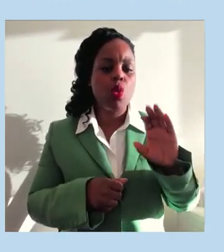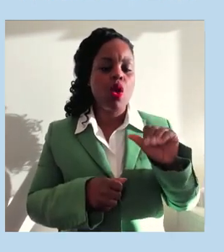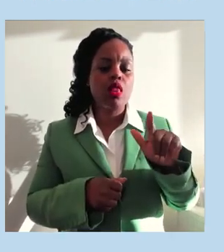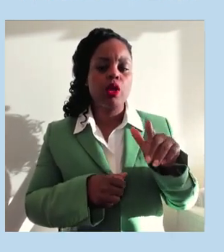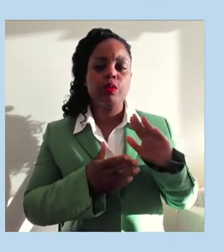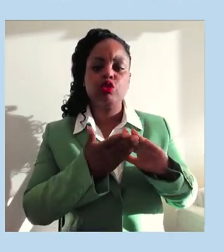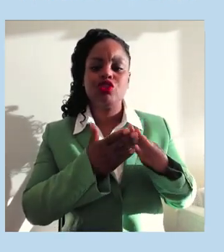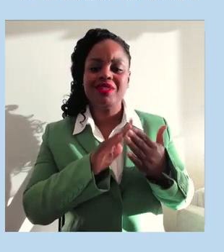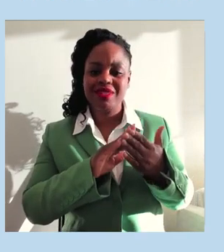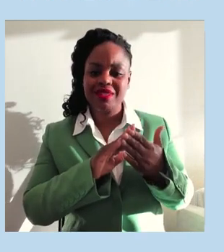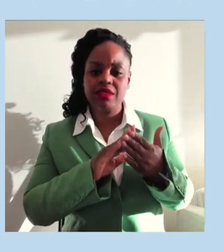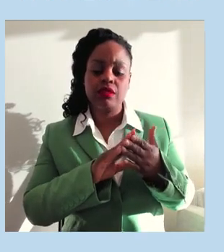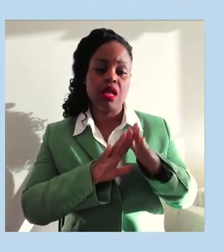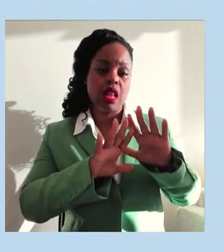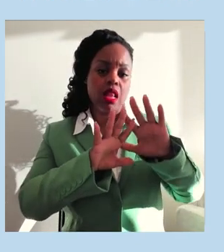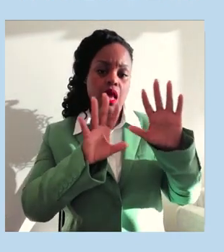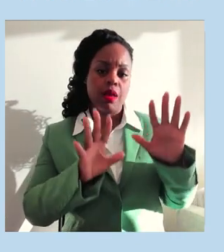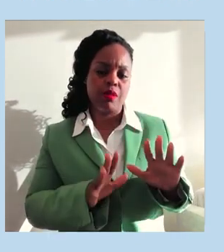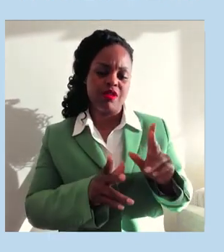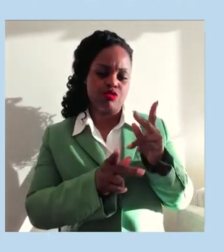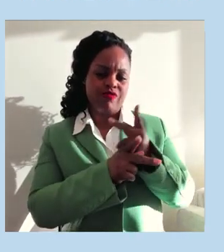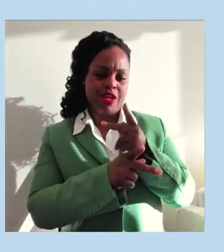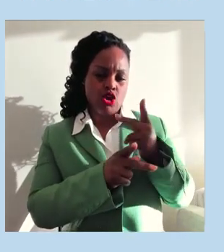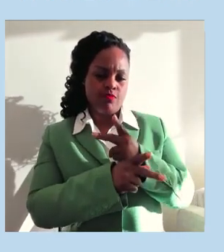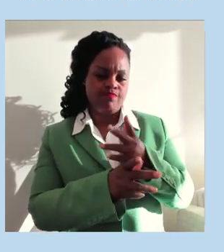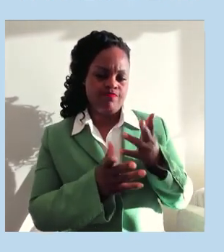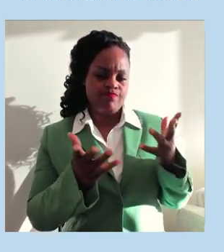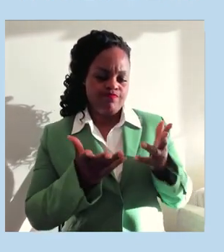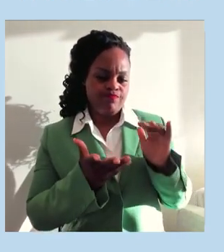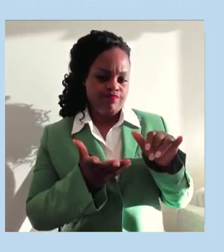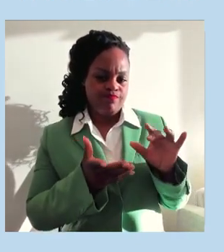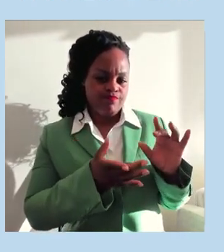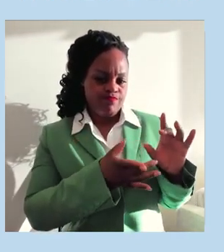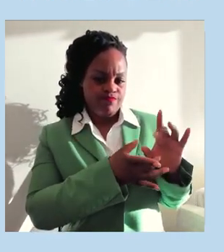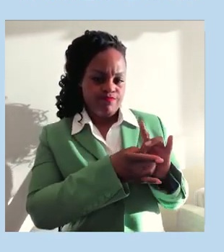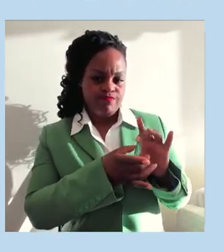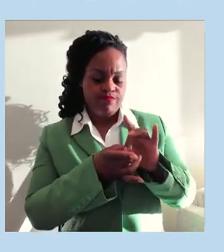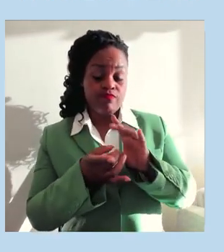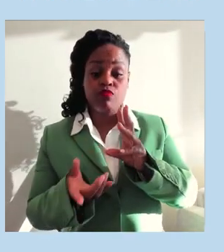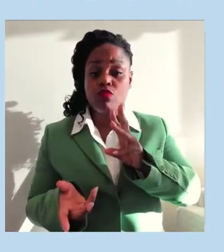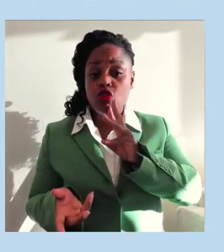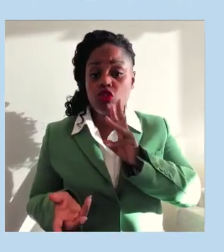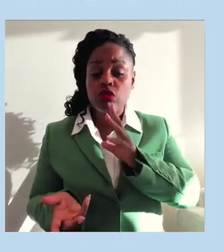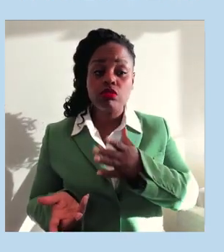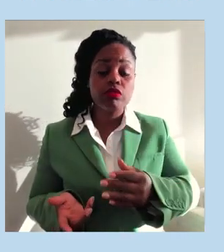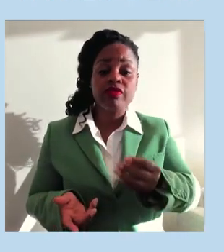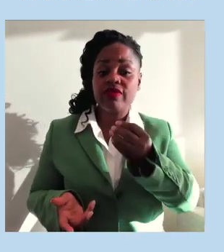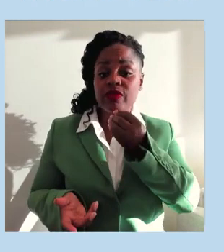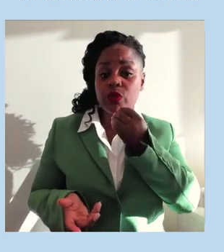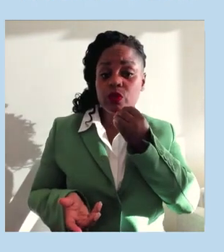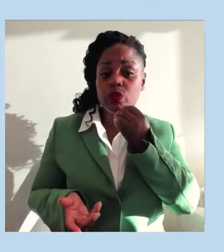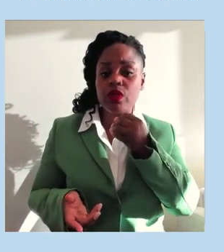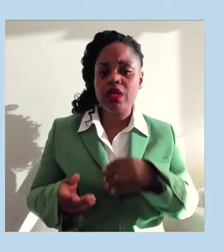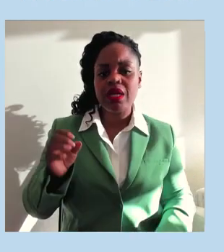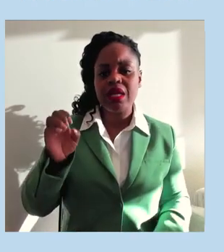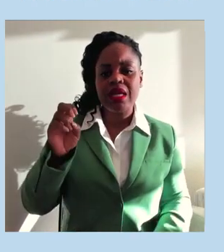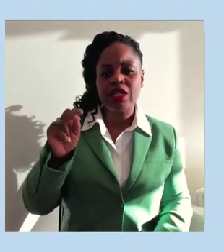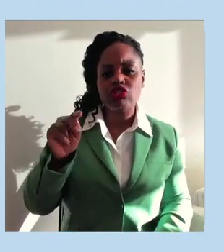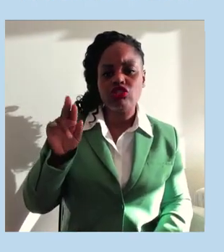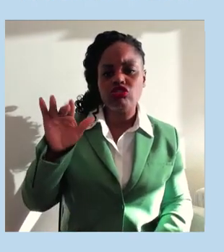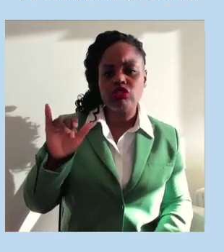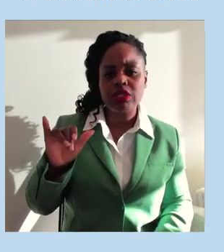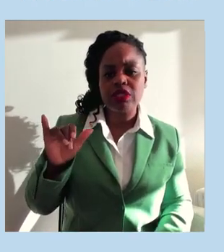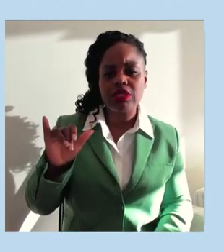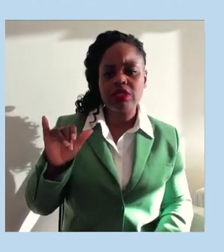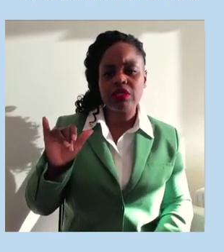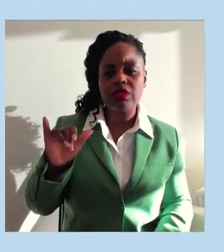energy, and food nexus. And what I have seen and learned is that climate justice is completely intertwined with social justice.